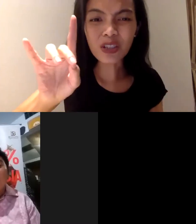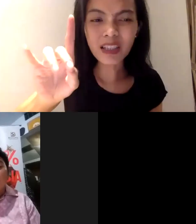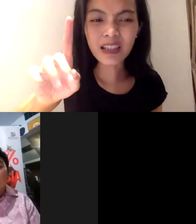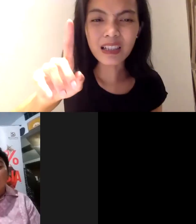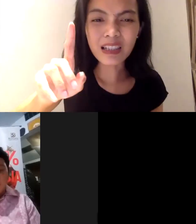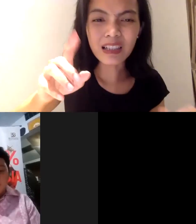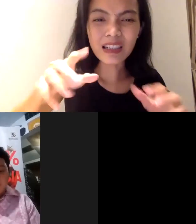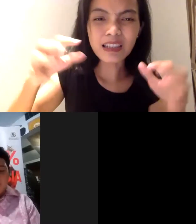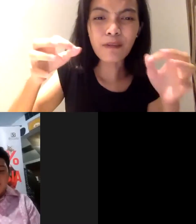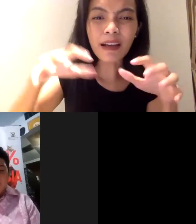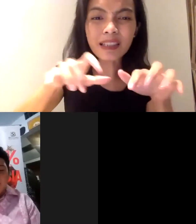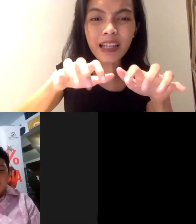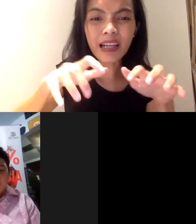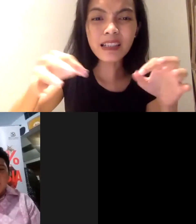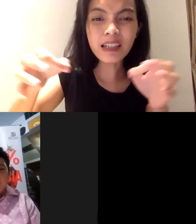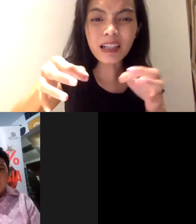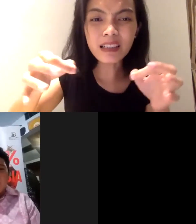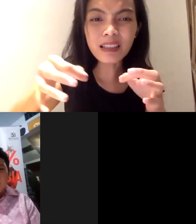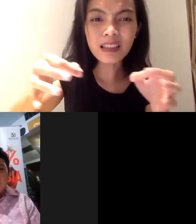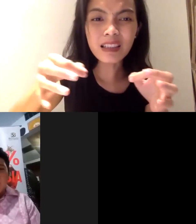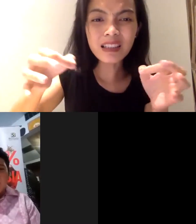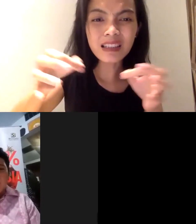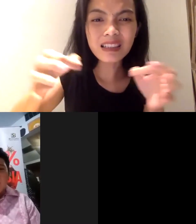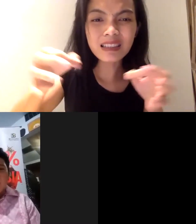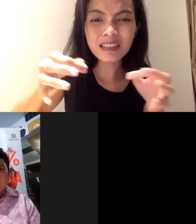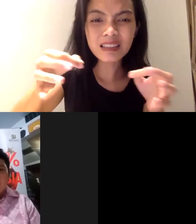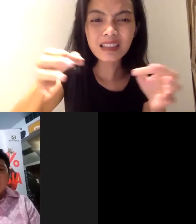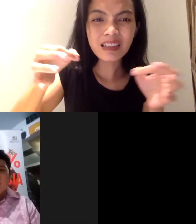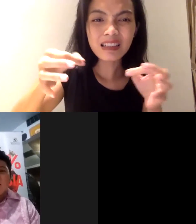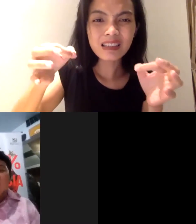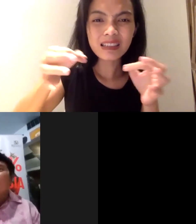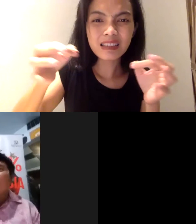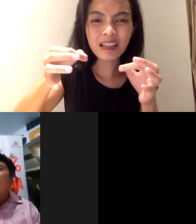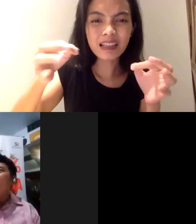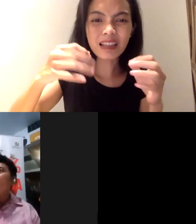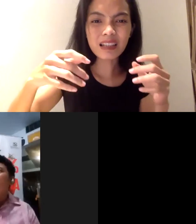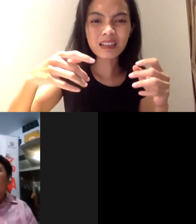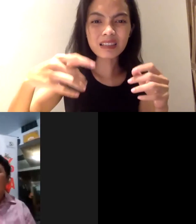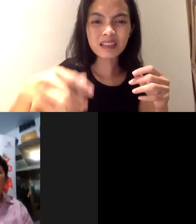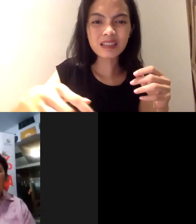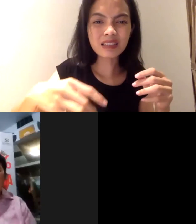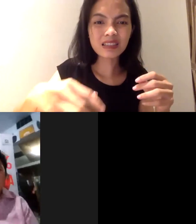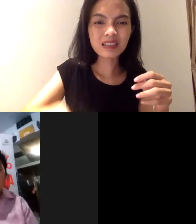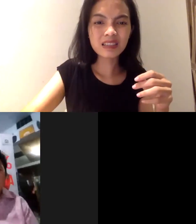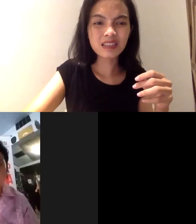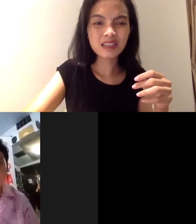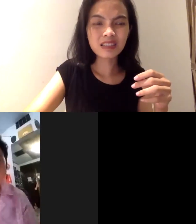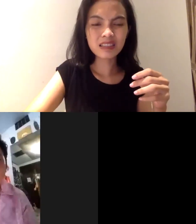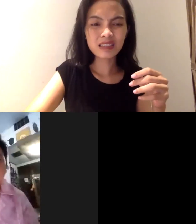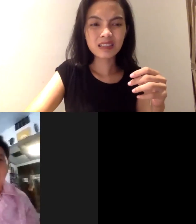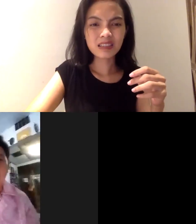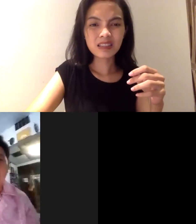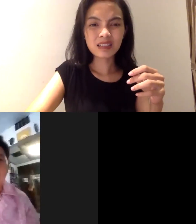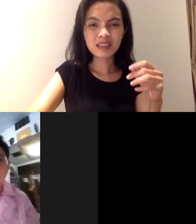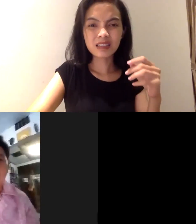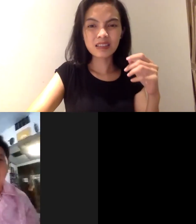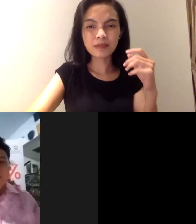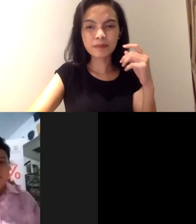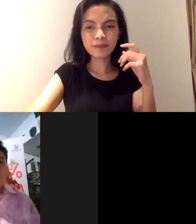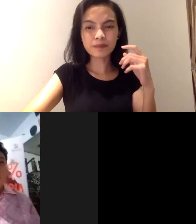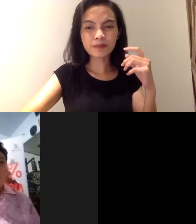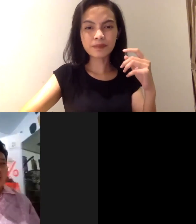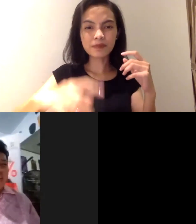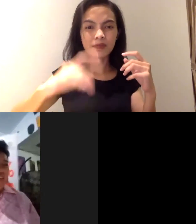Kak, sorry, device-nya. Yeah, Rain, yes. Rain, the audio is having some